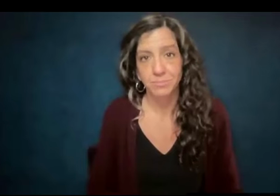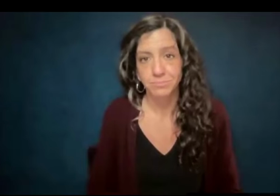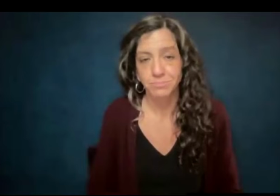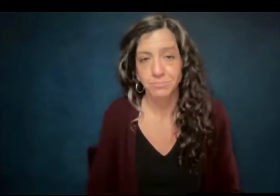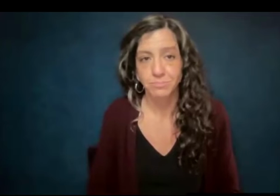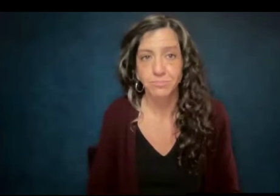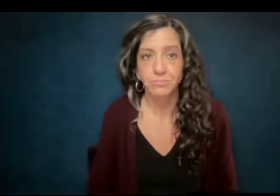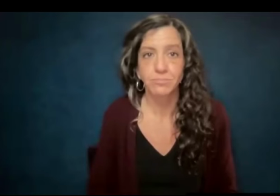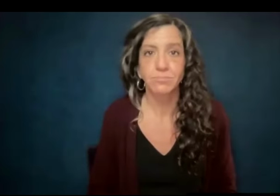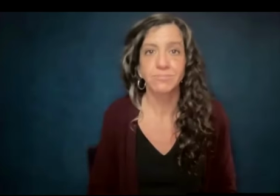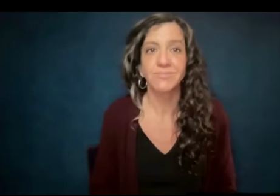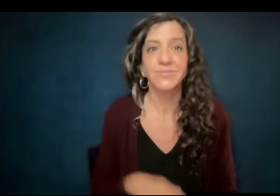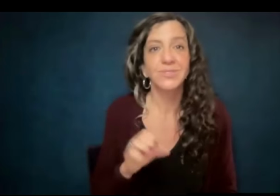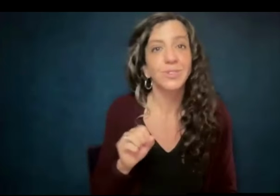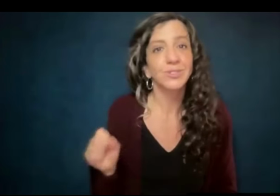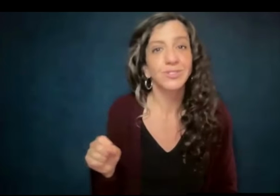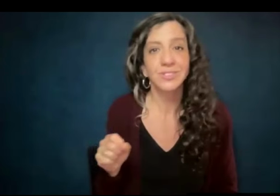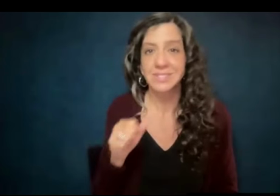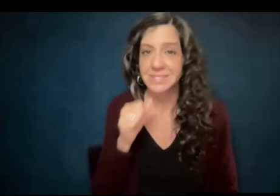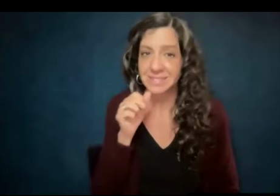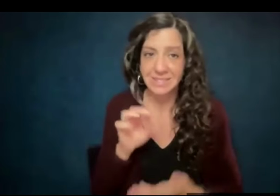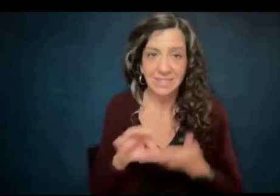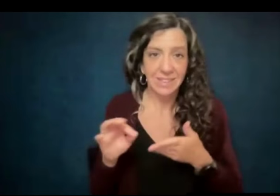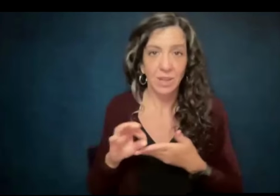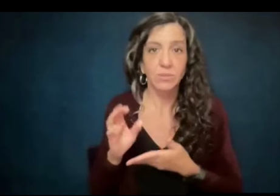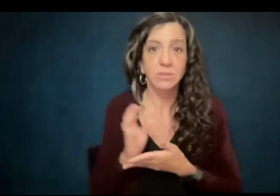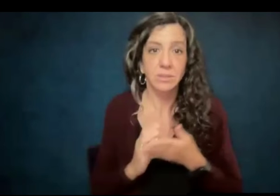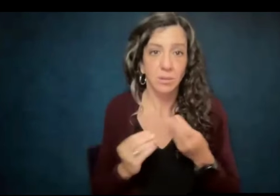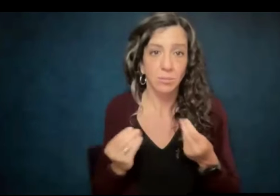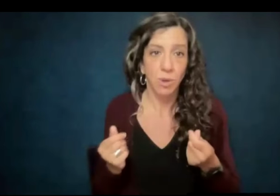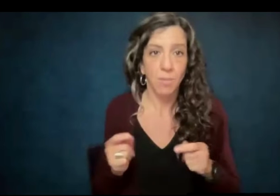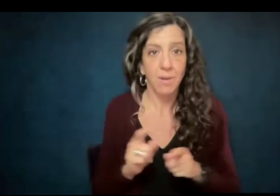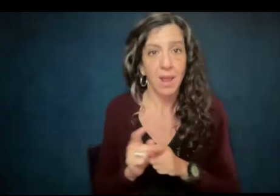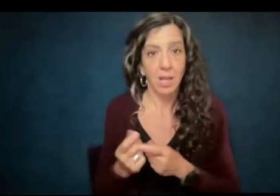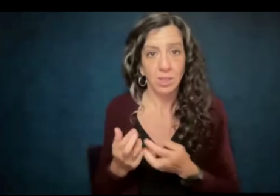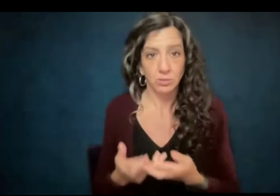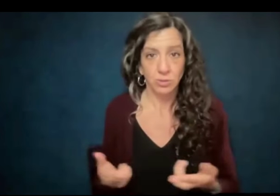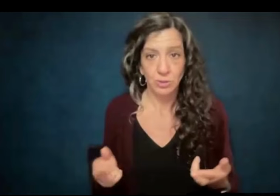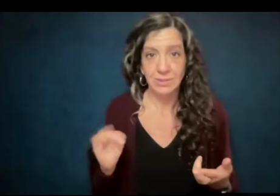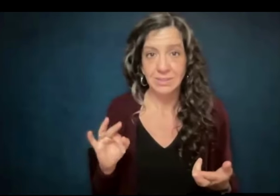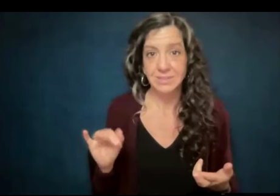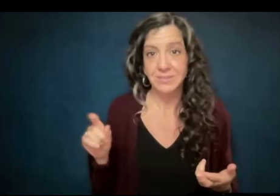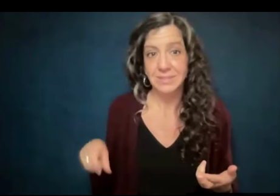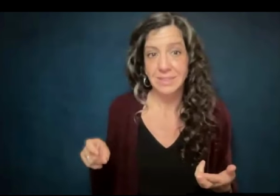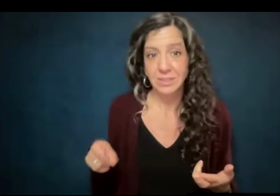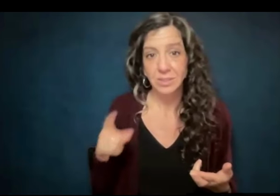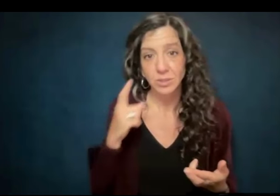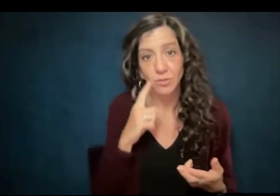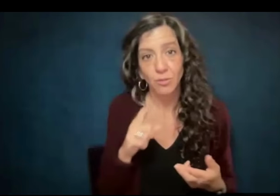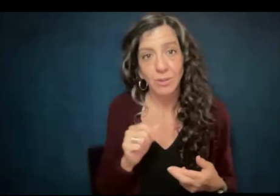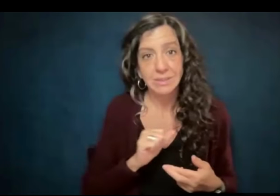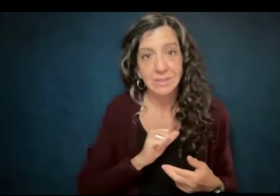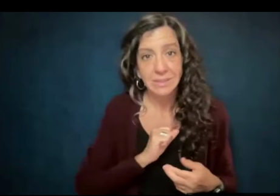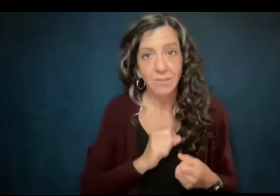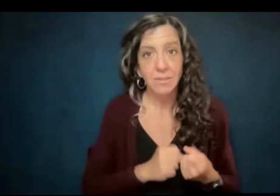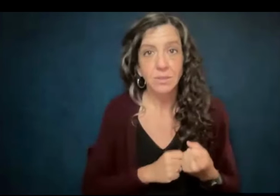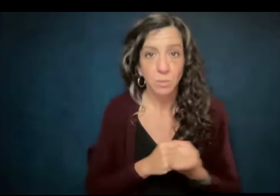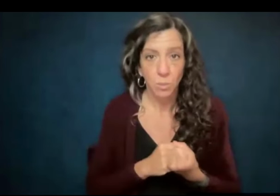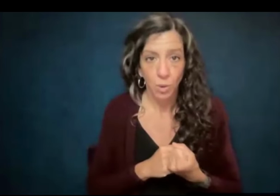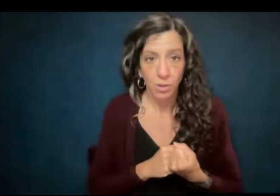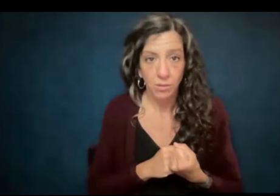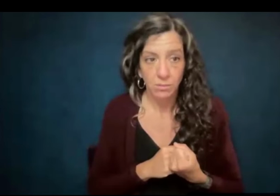So Social Security doesn't count some property as a resource if it's necessary for